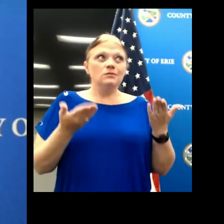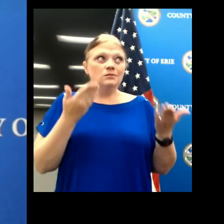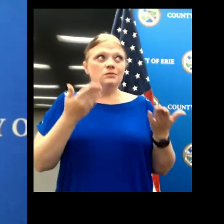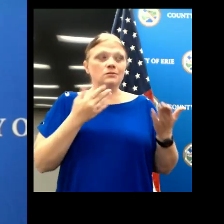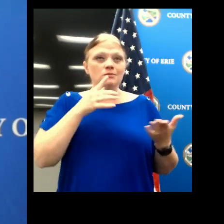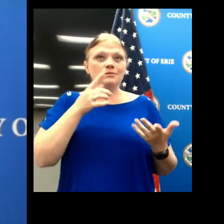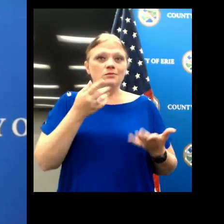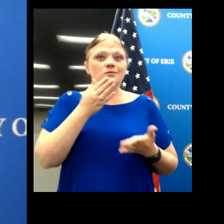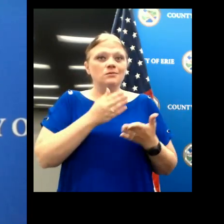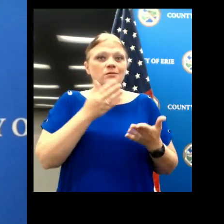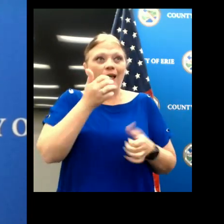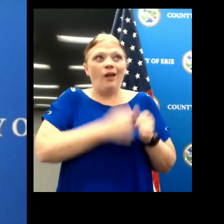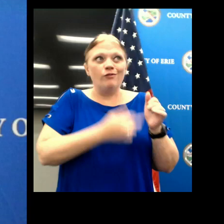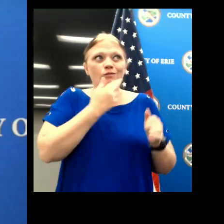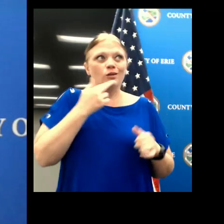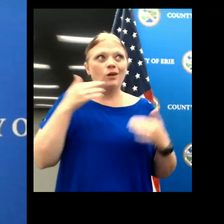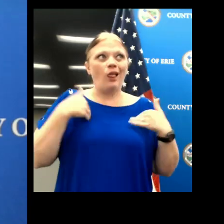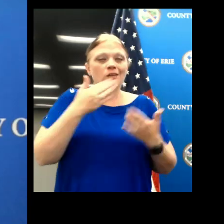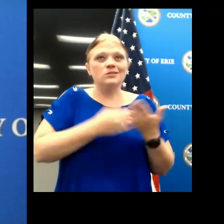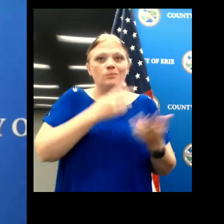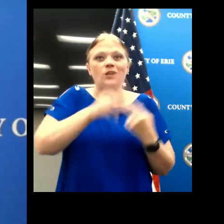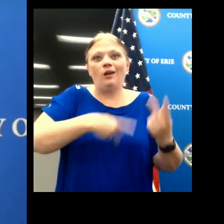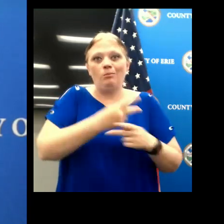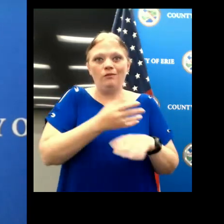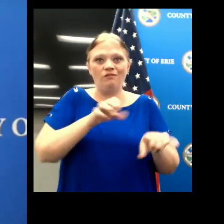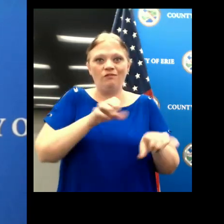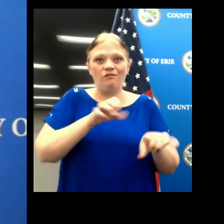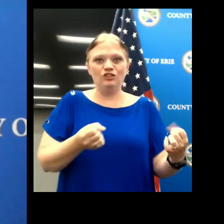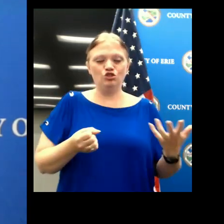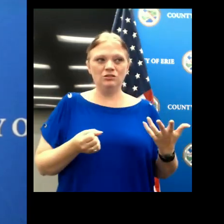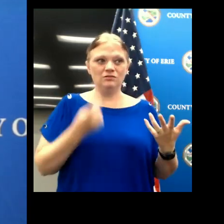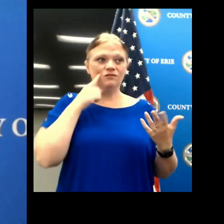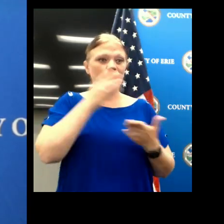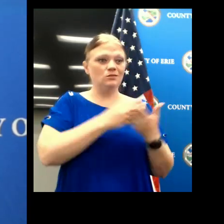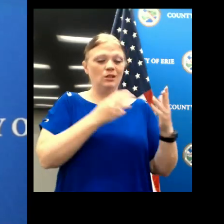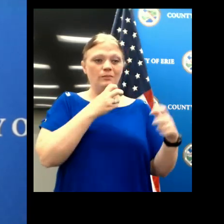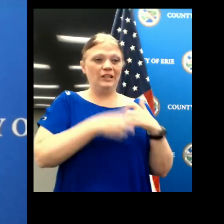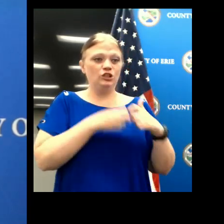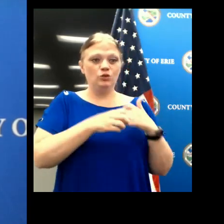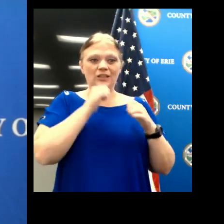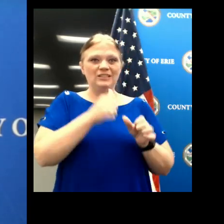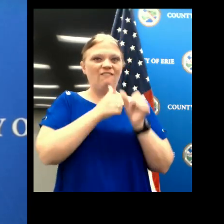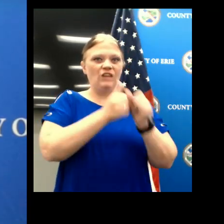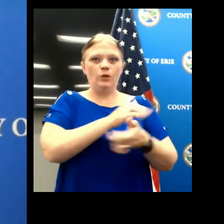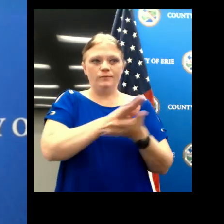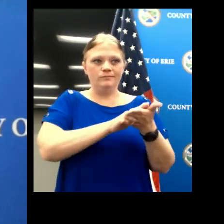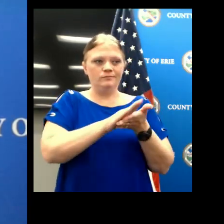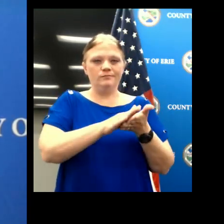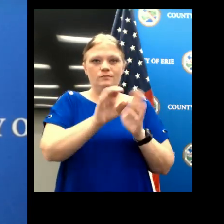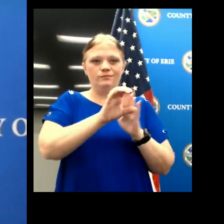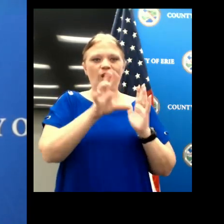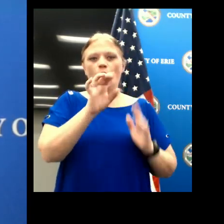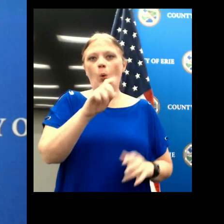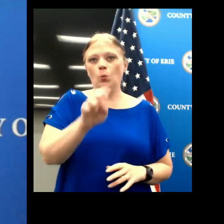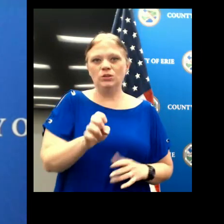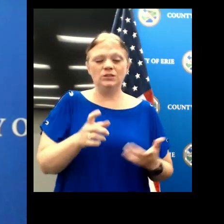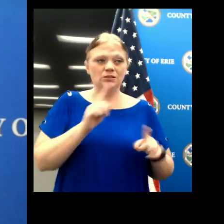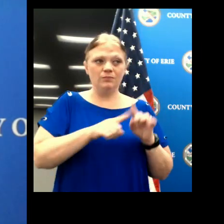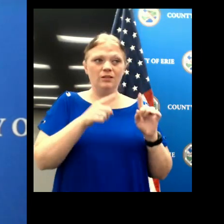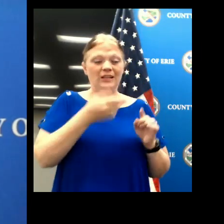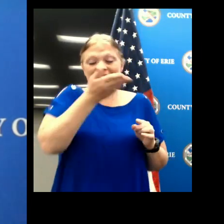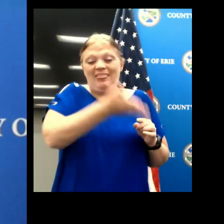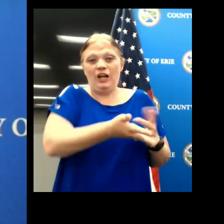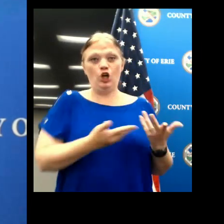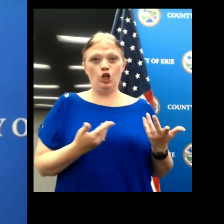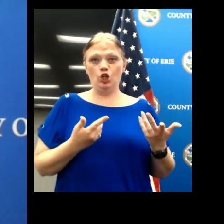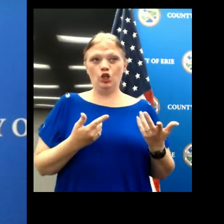sort of violation and for some issue that is not following the sanitary code. But it's all there. It's